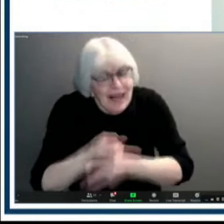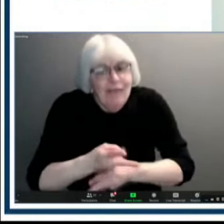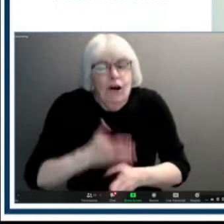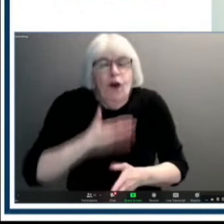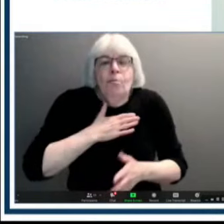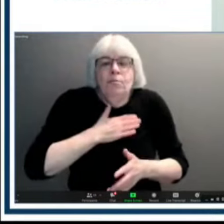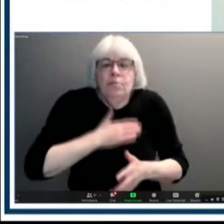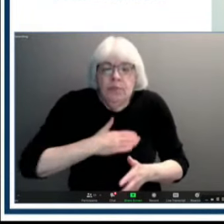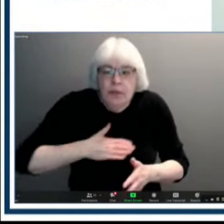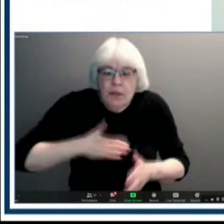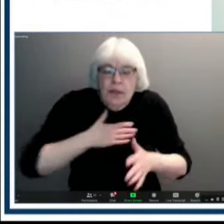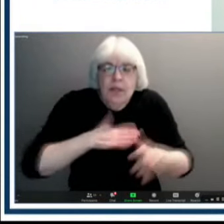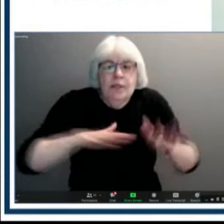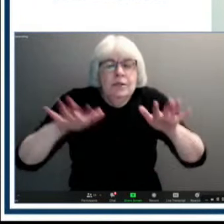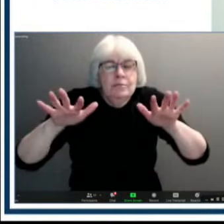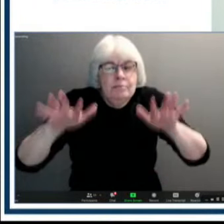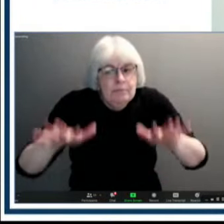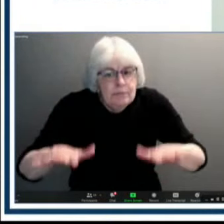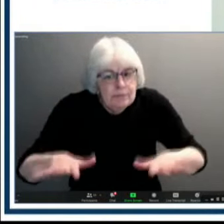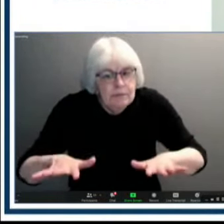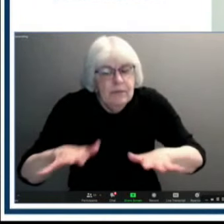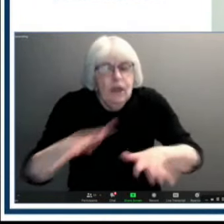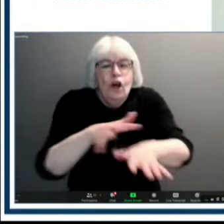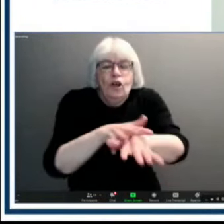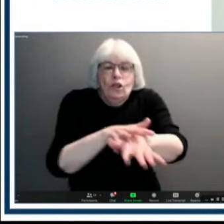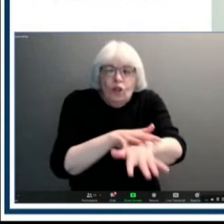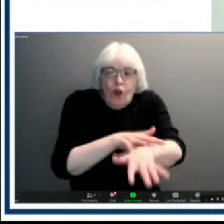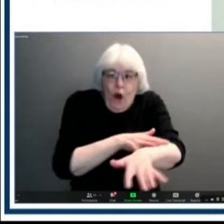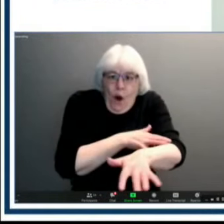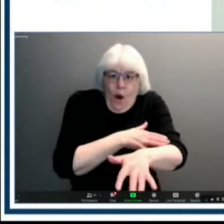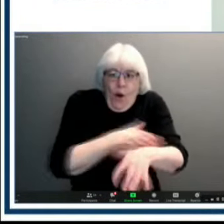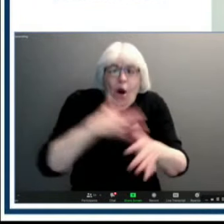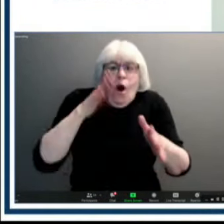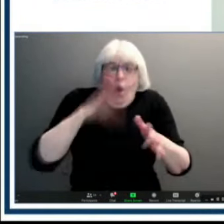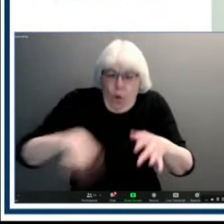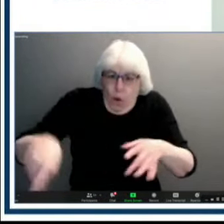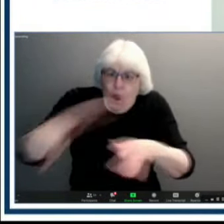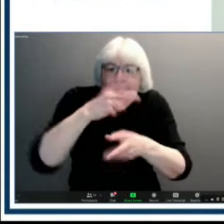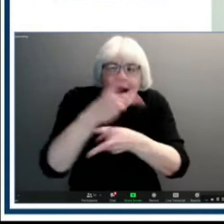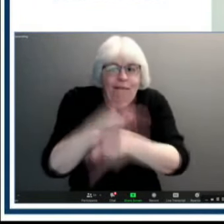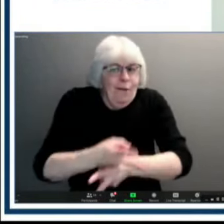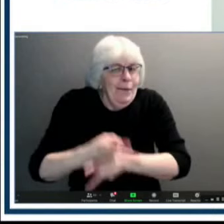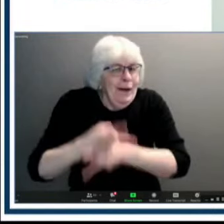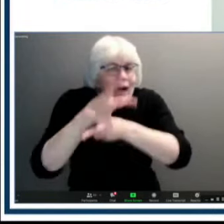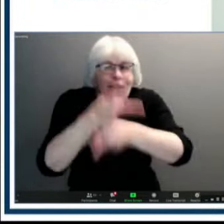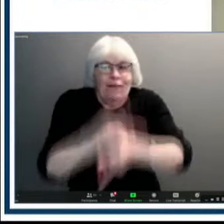cautious. I know you will, and we appreciate it. Dr. Strang?